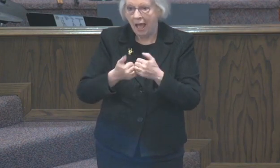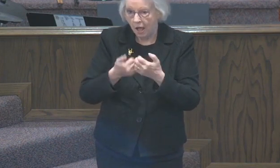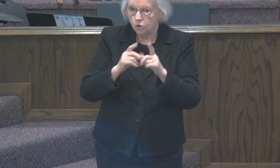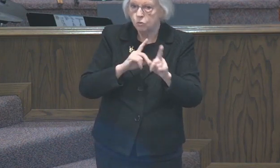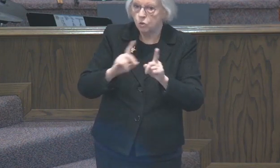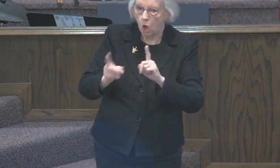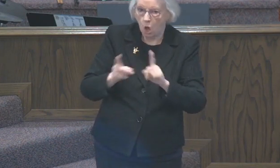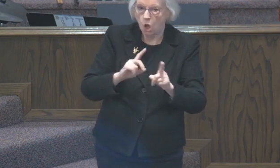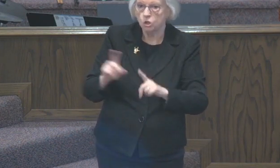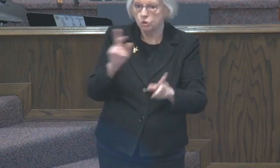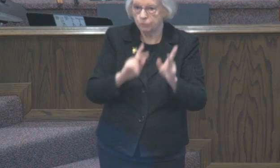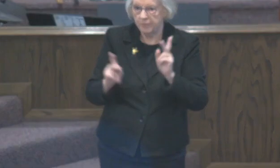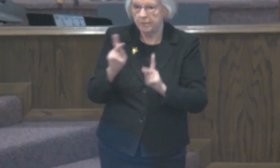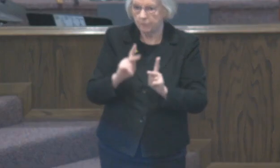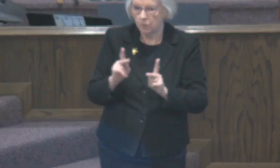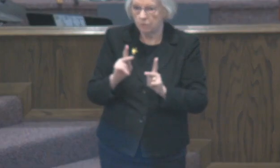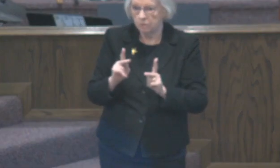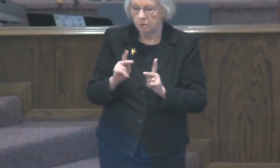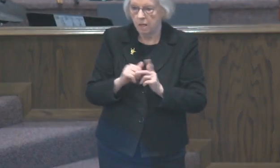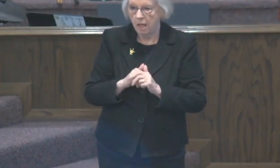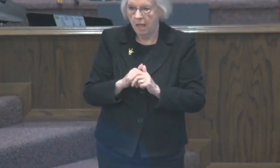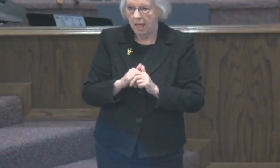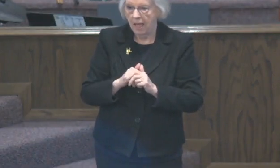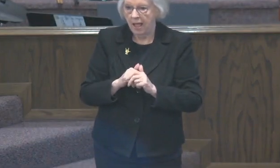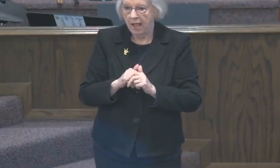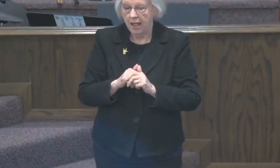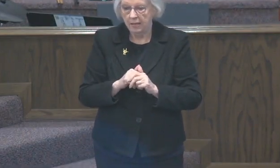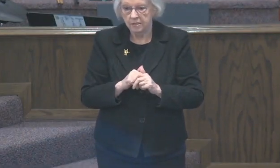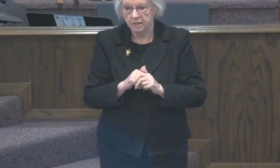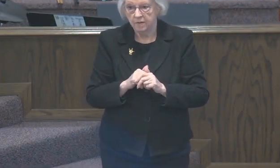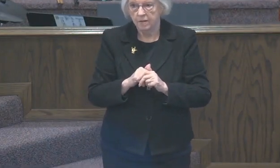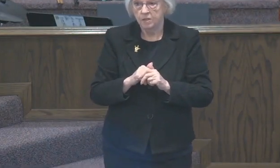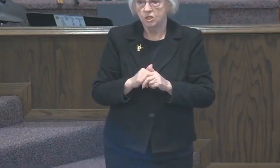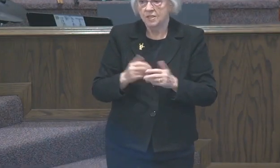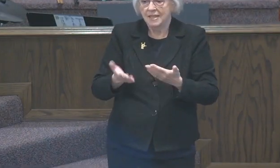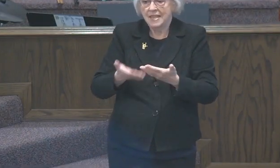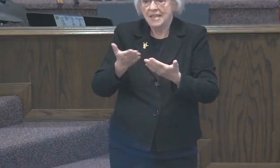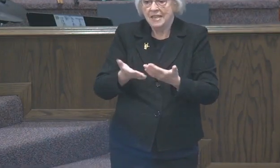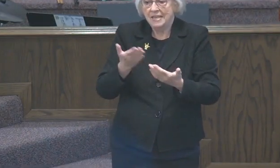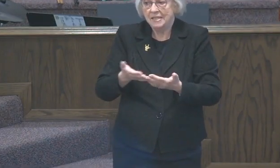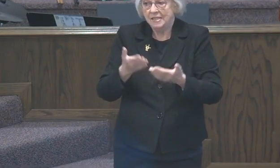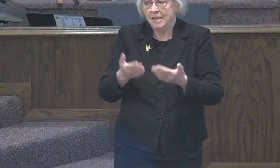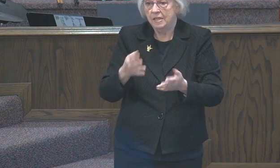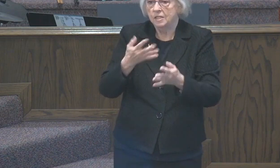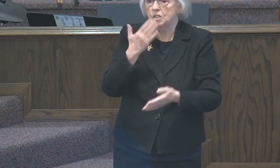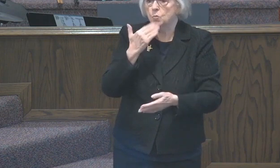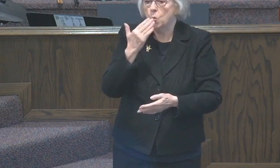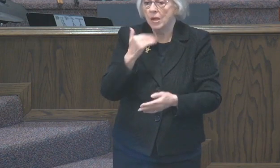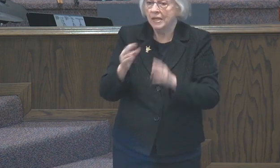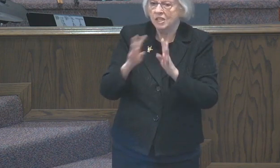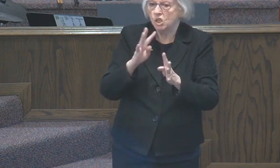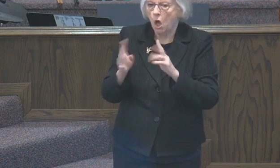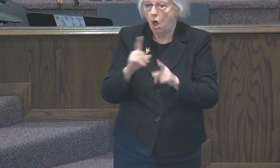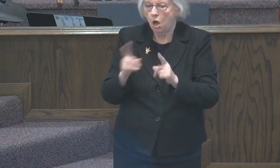can then at that point you can and you are supposed to just stop and